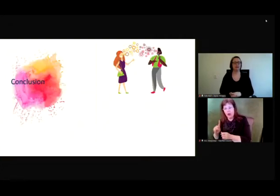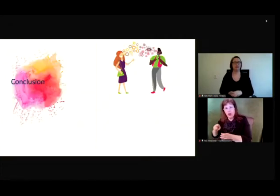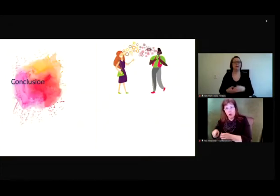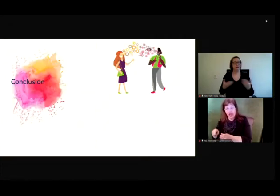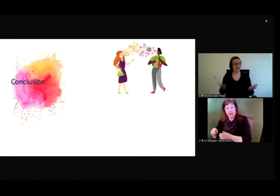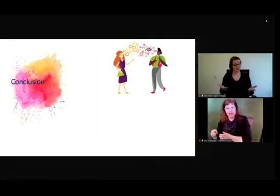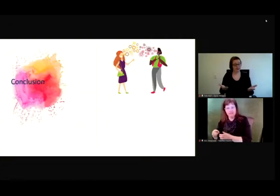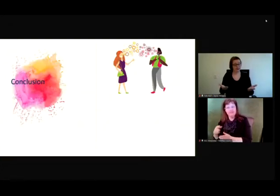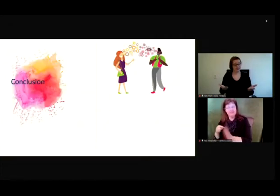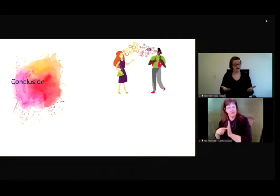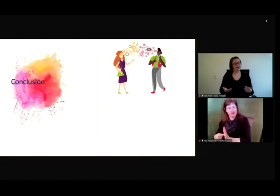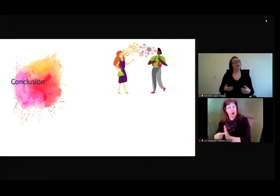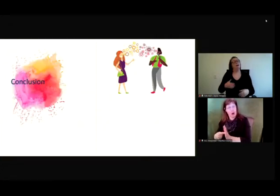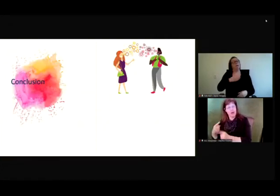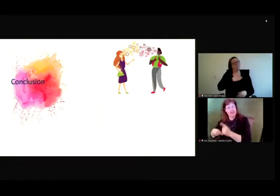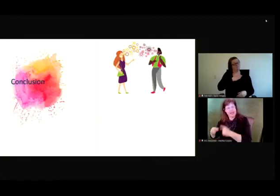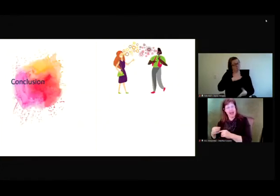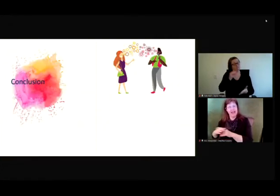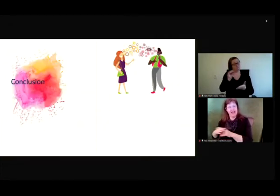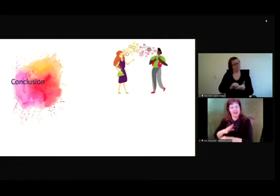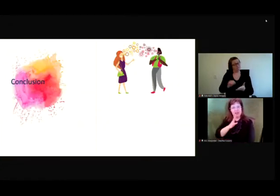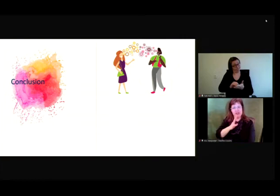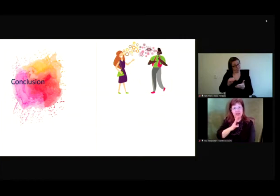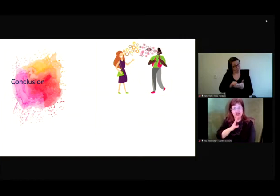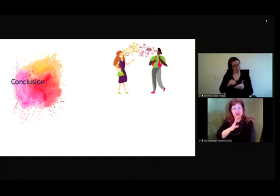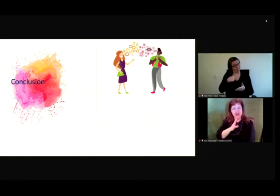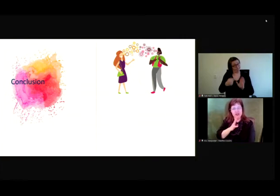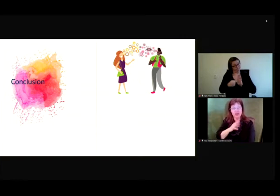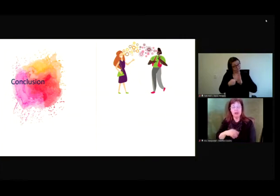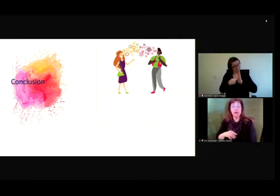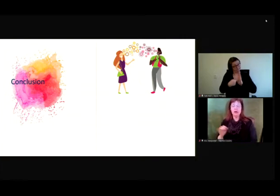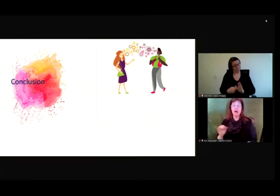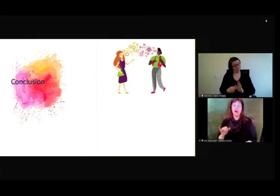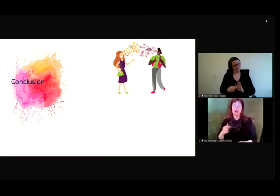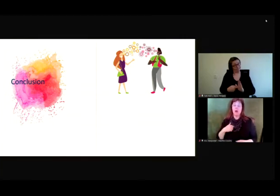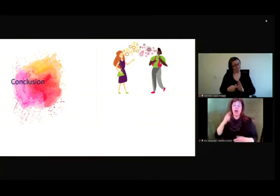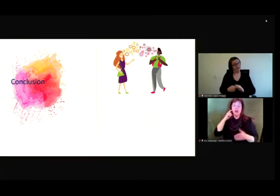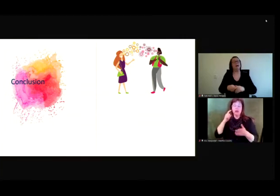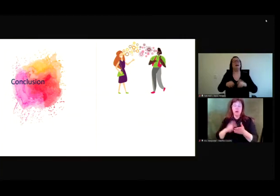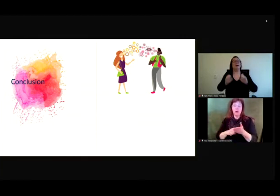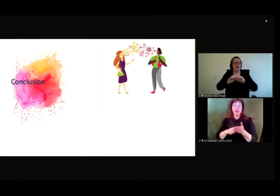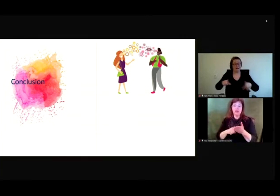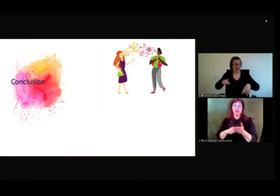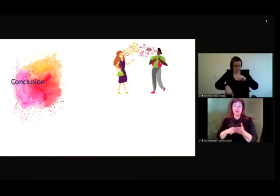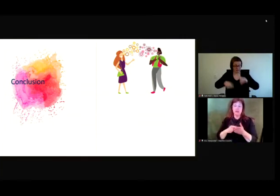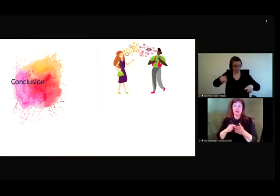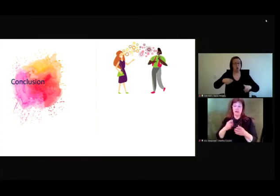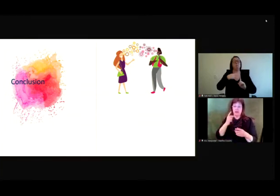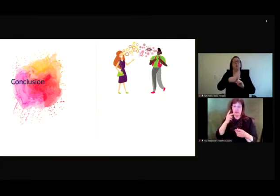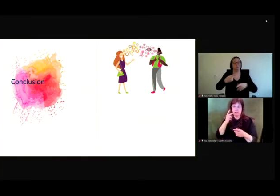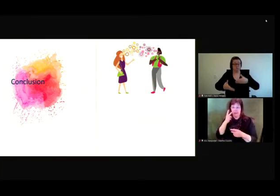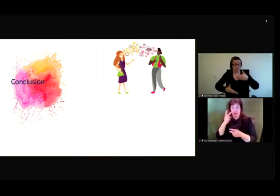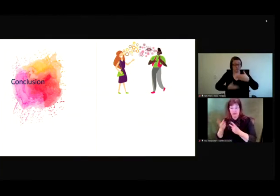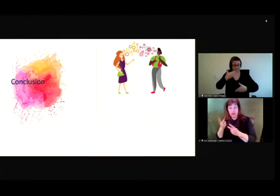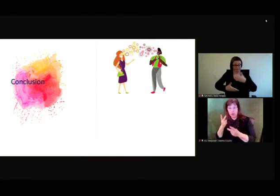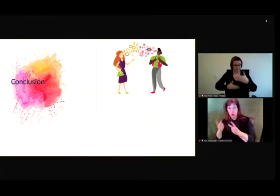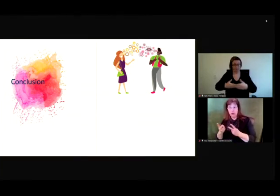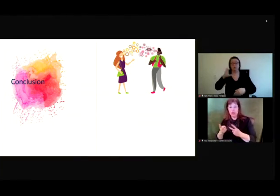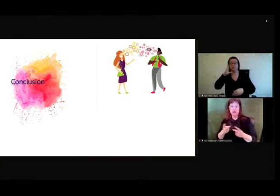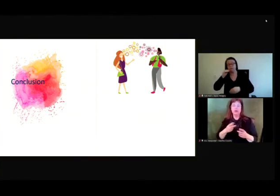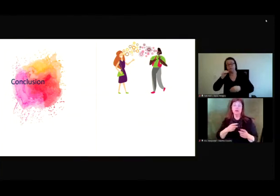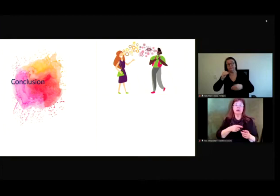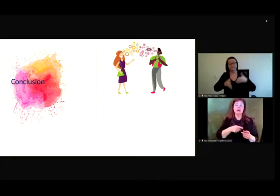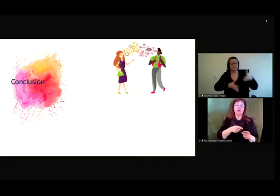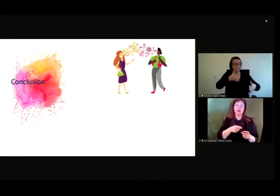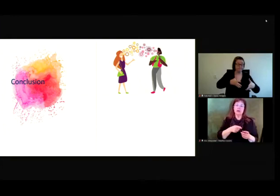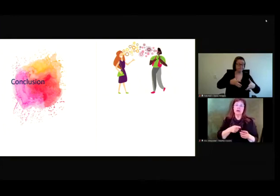In sum, in my dissertation I have shown that language diversity in modality, so vocal versus visual, influences hearing speakers and